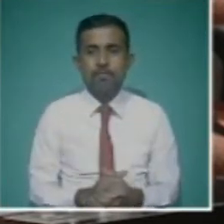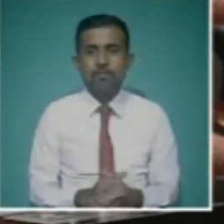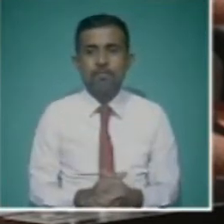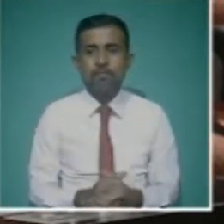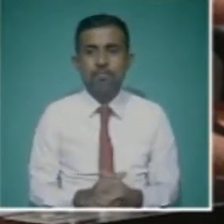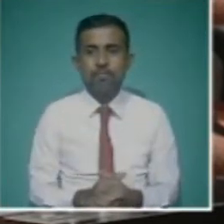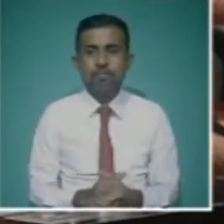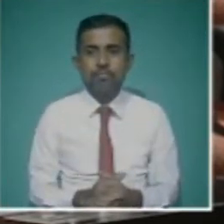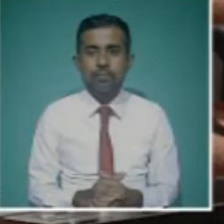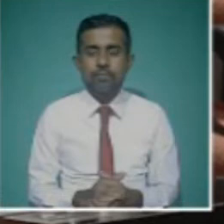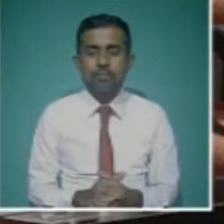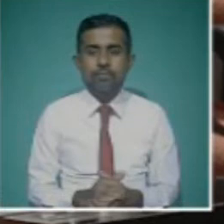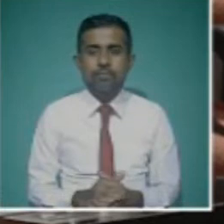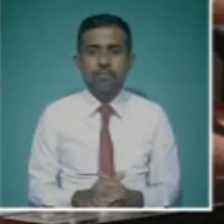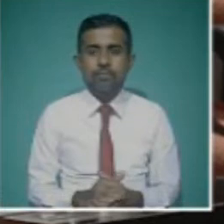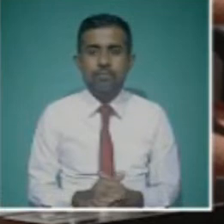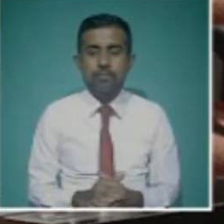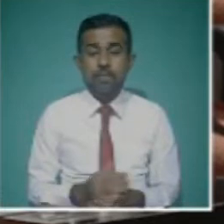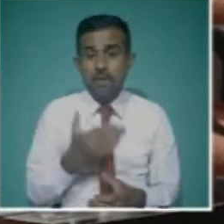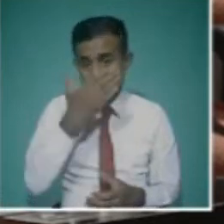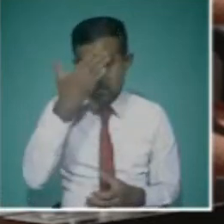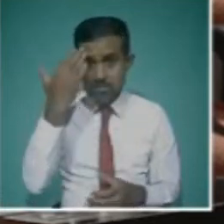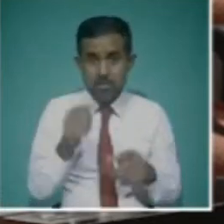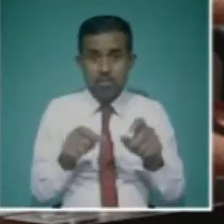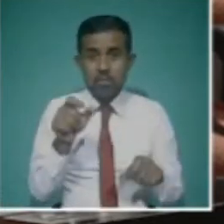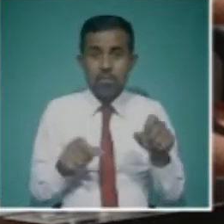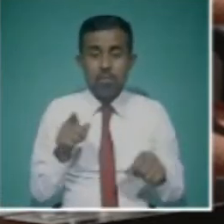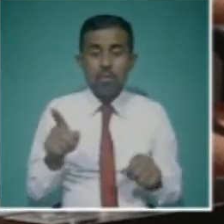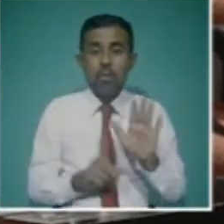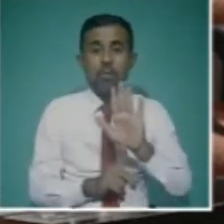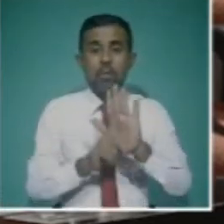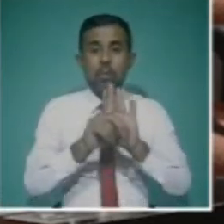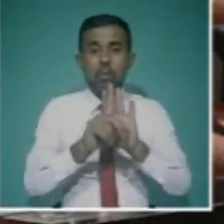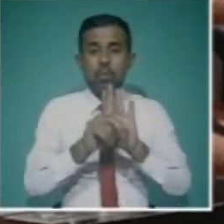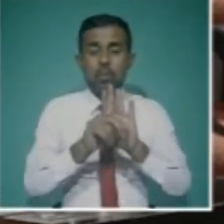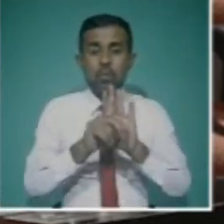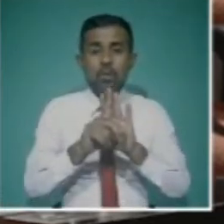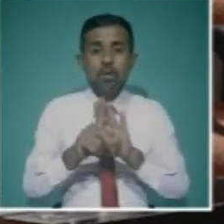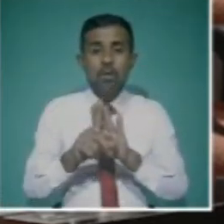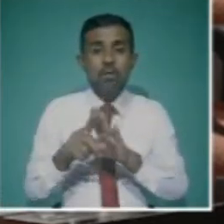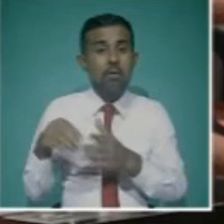put off the way the Tamil people are being treated in the Northeast as racism, we'll just say.